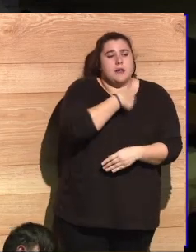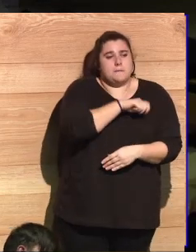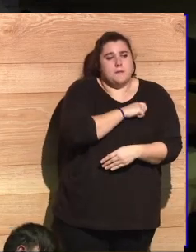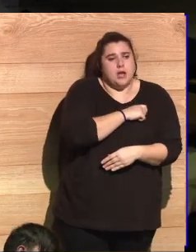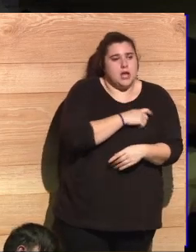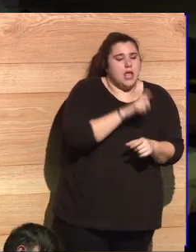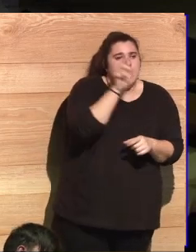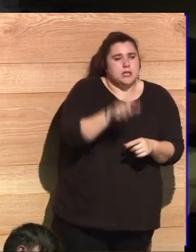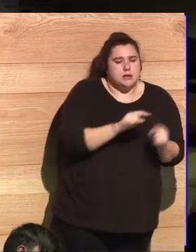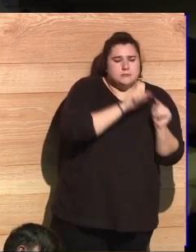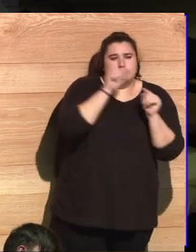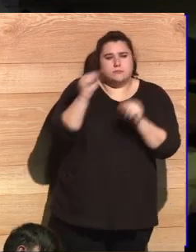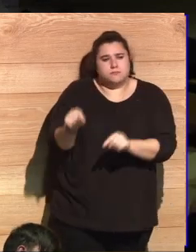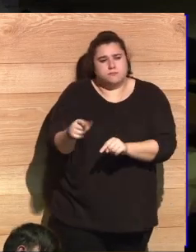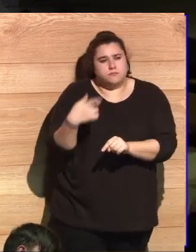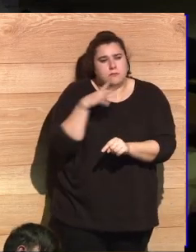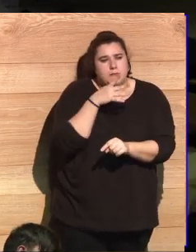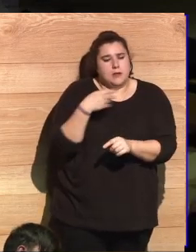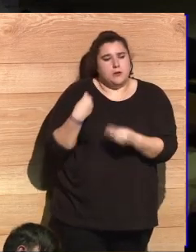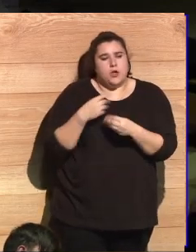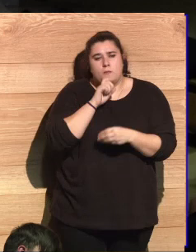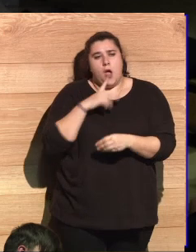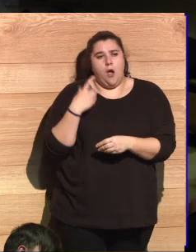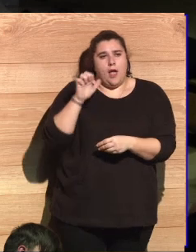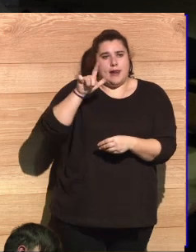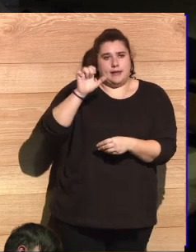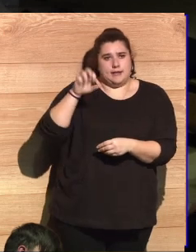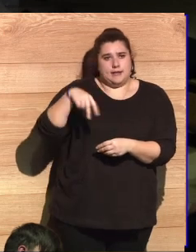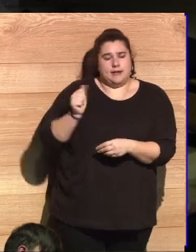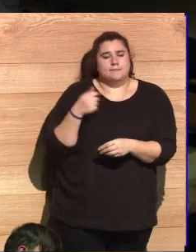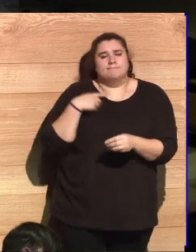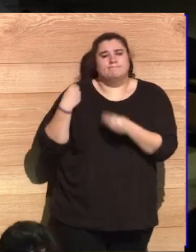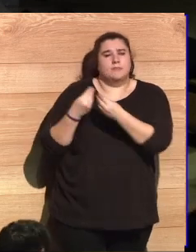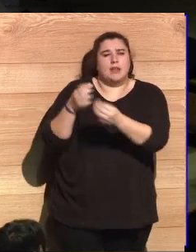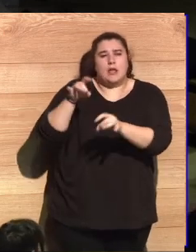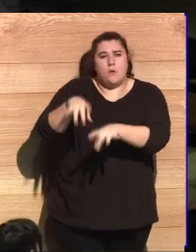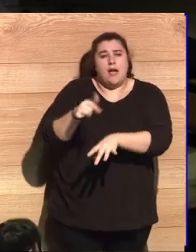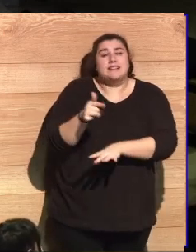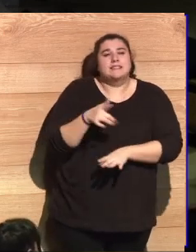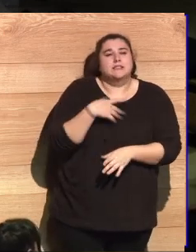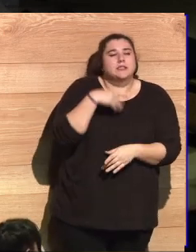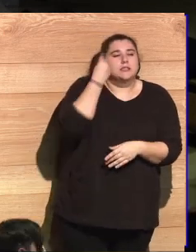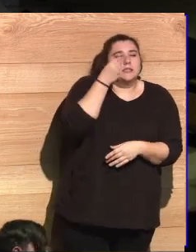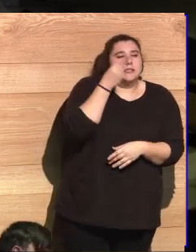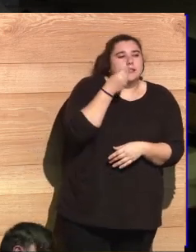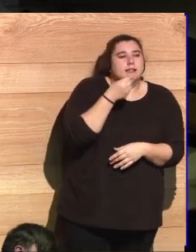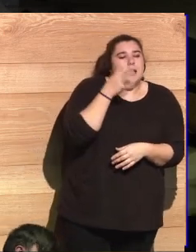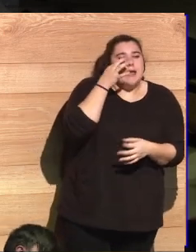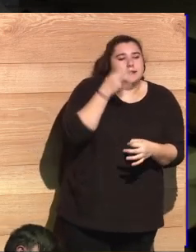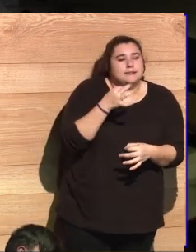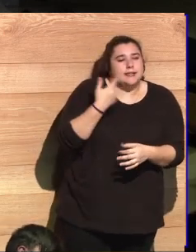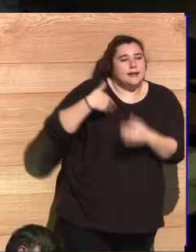book, they would publish it in the UK, he would lose Elena Ferrante's steps. Would you have believed